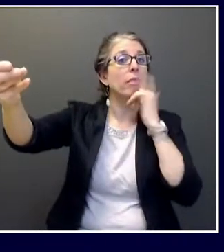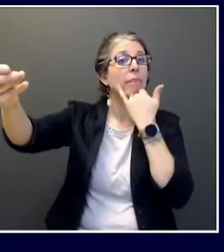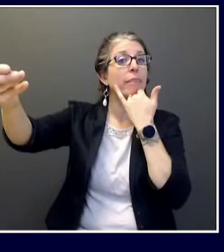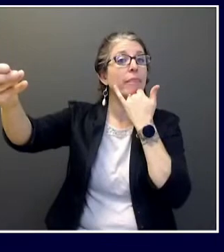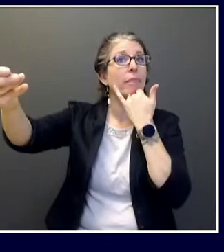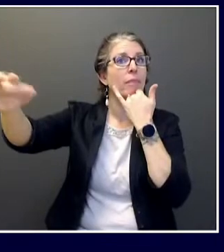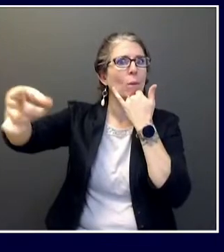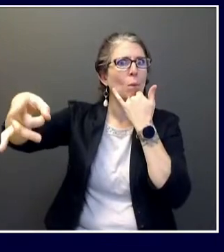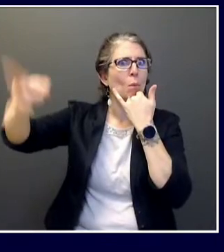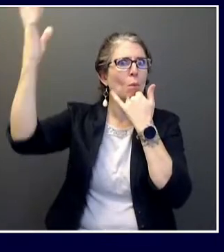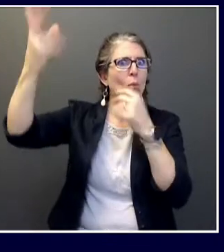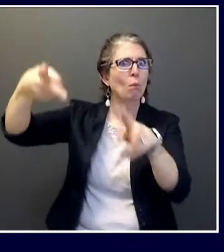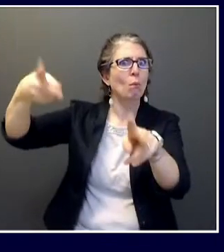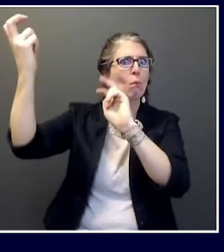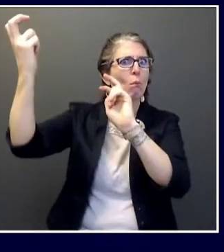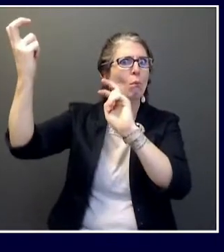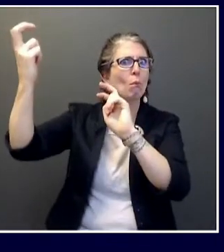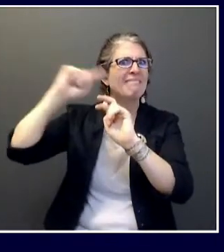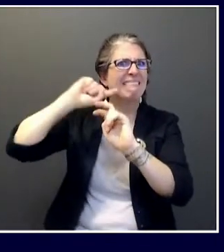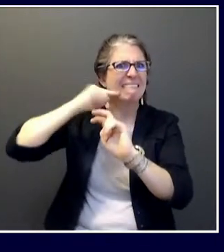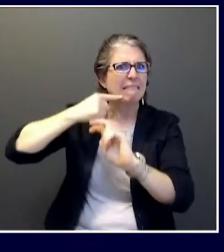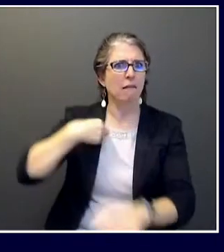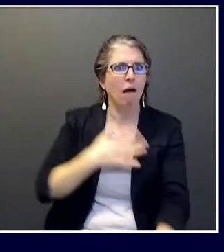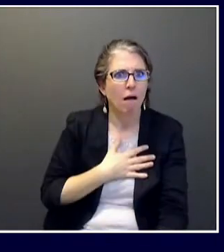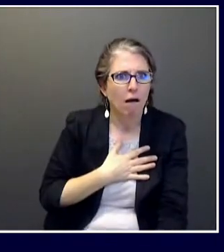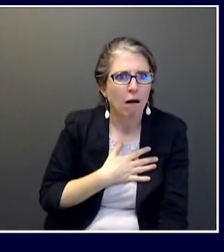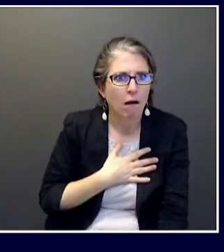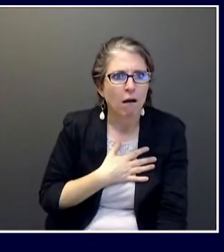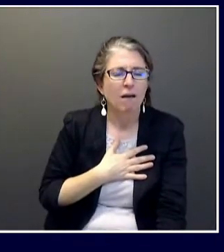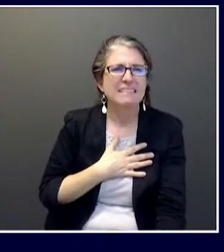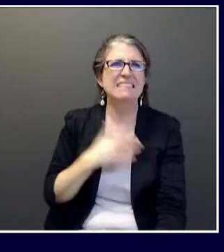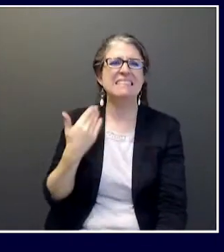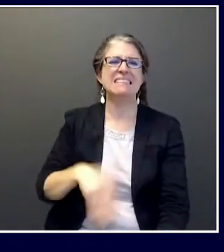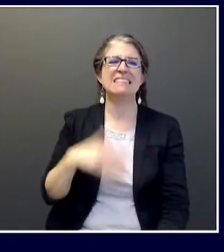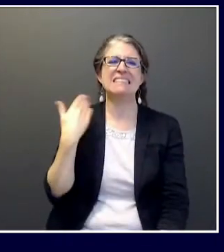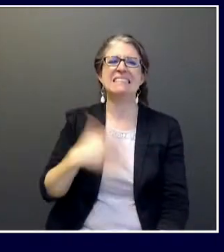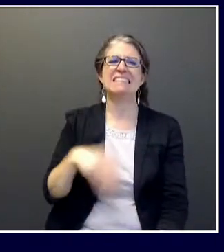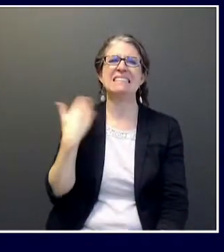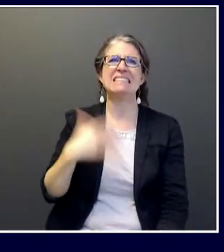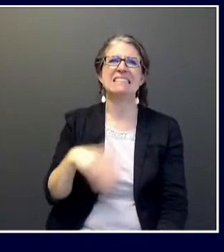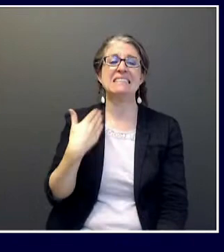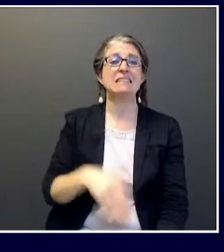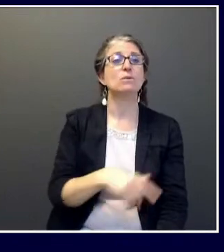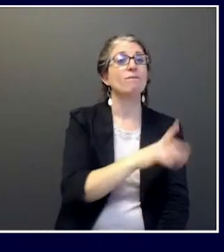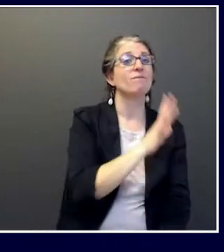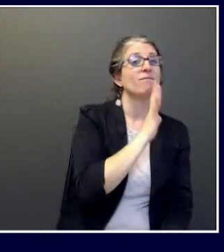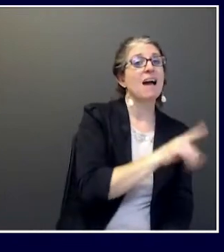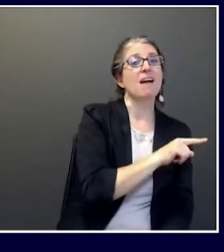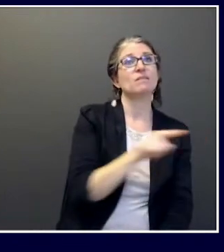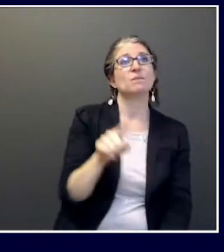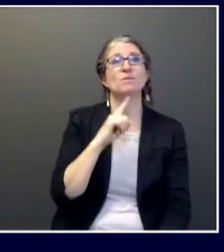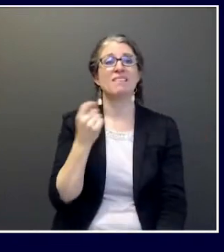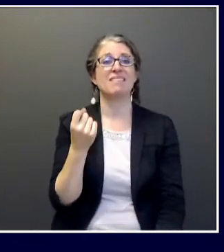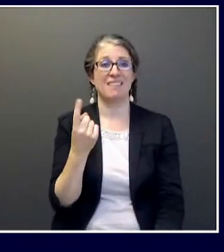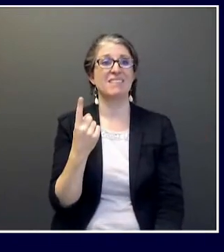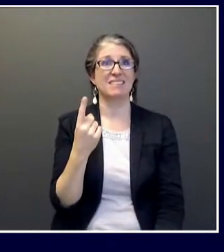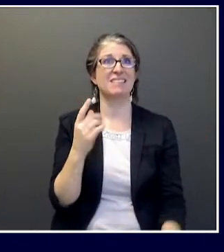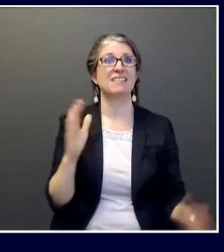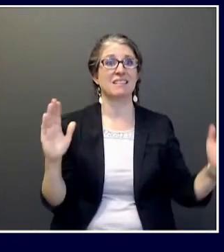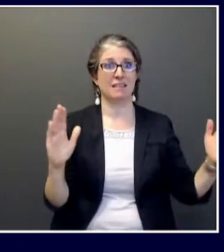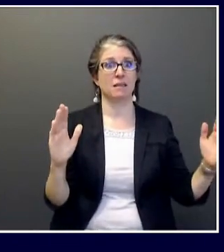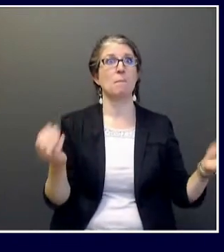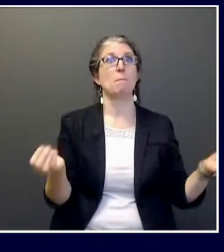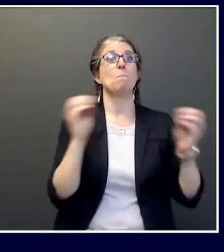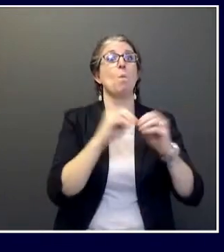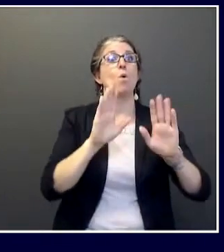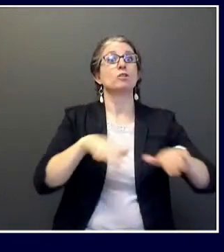be vaccinated. This includes, of course, those who are 5 to 11. The more kids who are vaccinated, the better off we'll be. Finally,